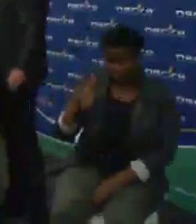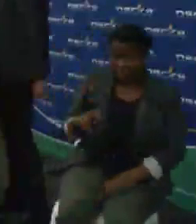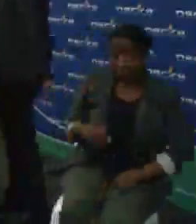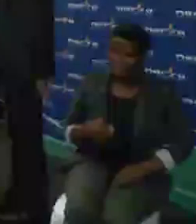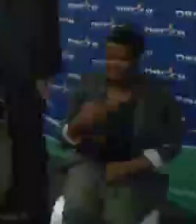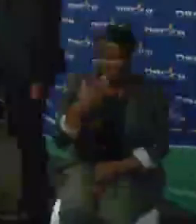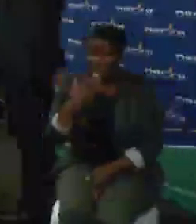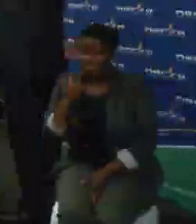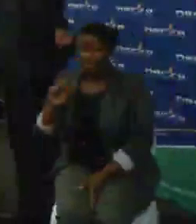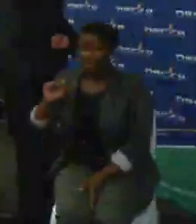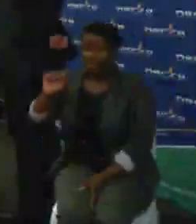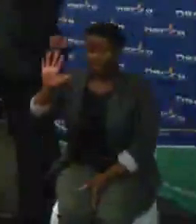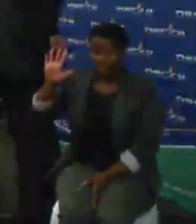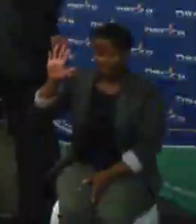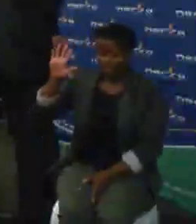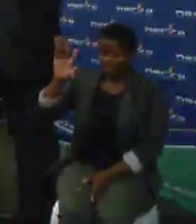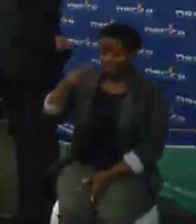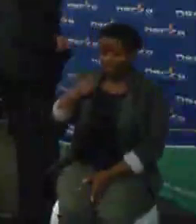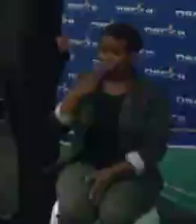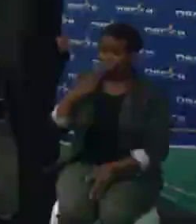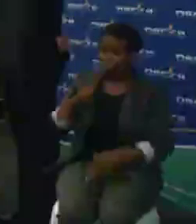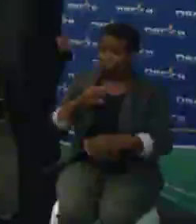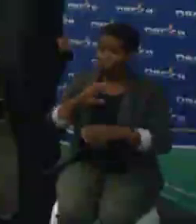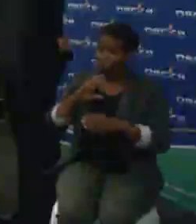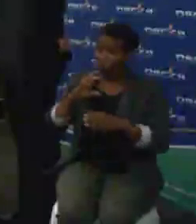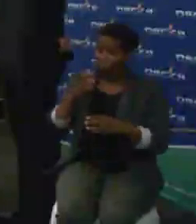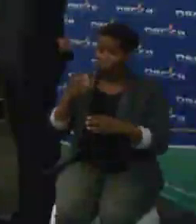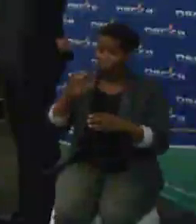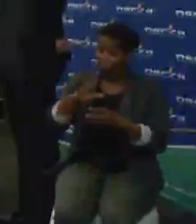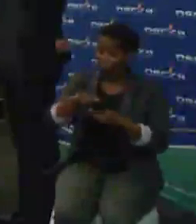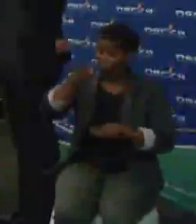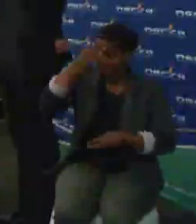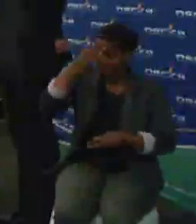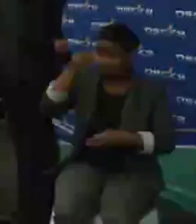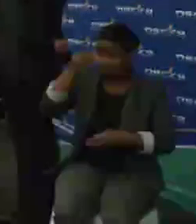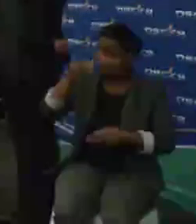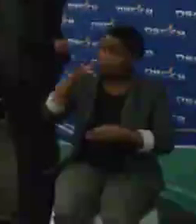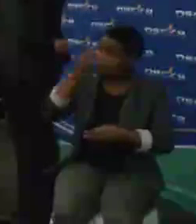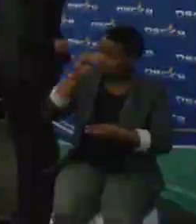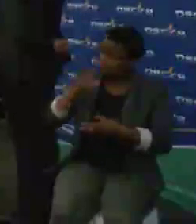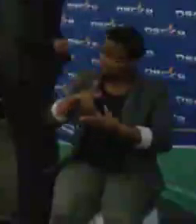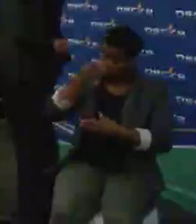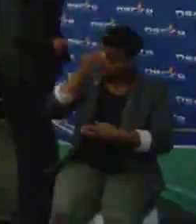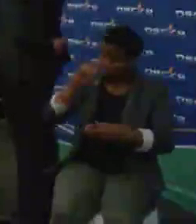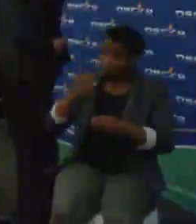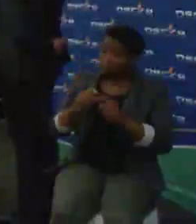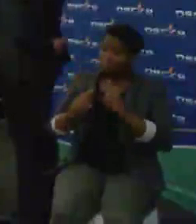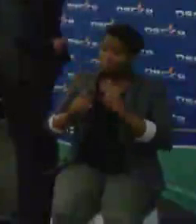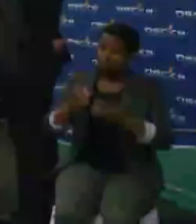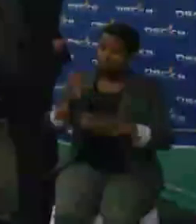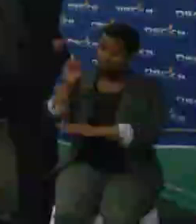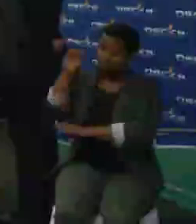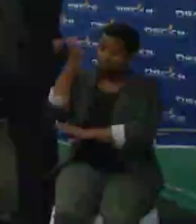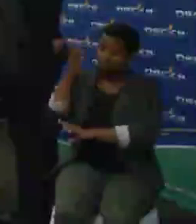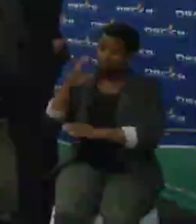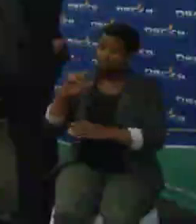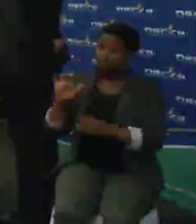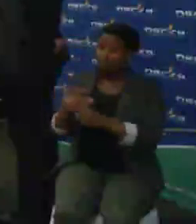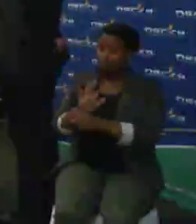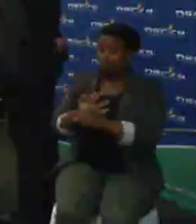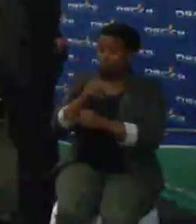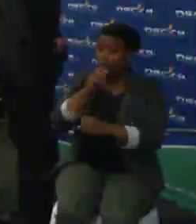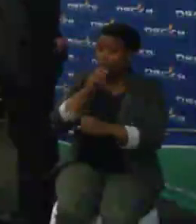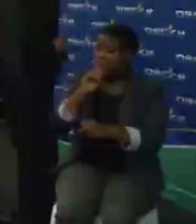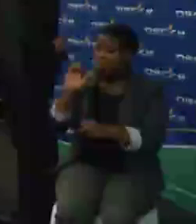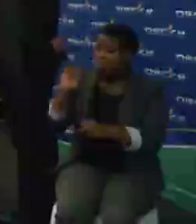Please raise your right hand, sir. Do you solemnly declare that the information of the facts that you are going to present here will be the truth and the whole truth?